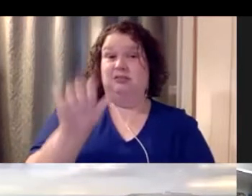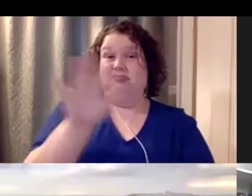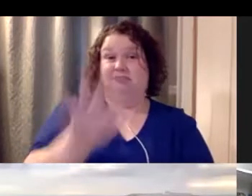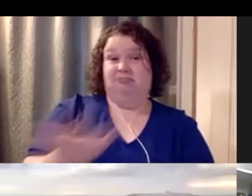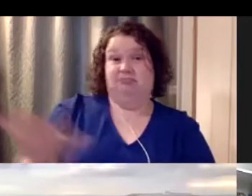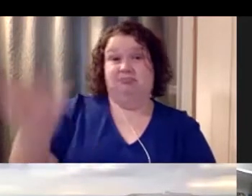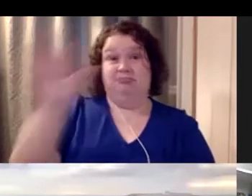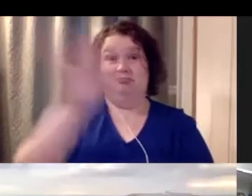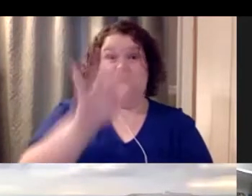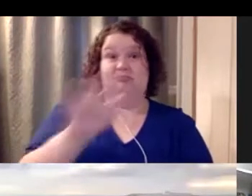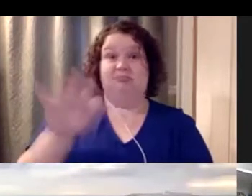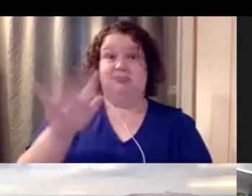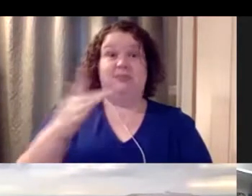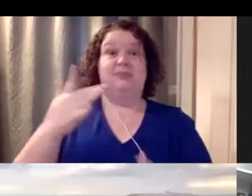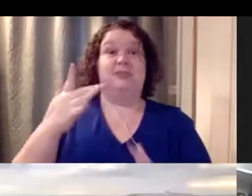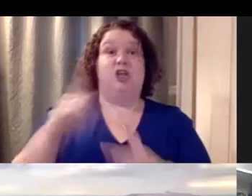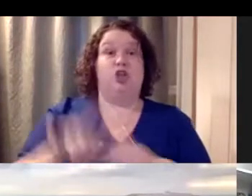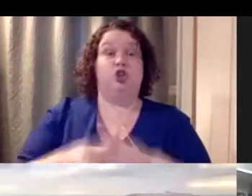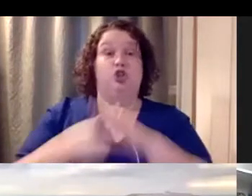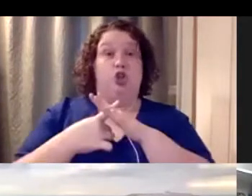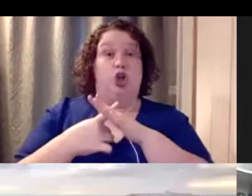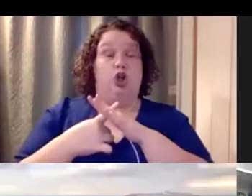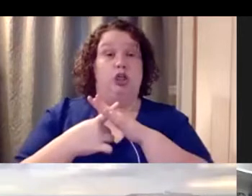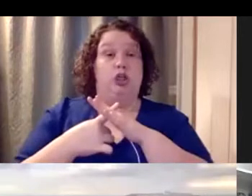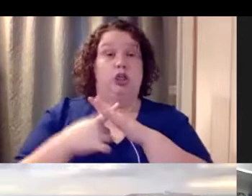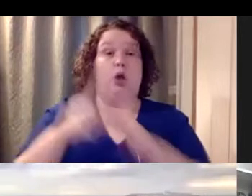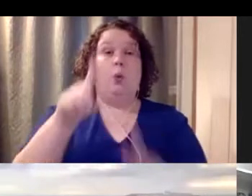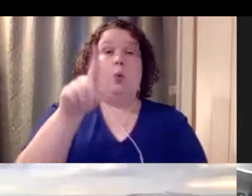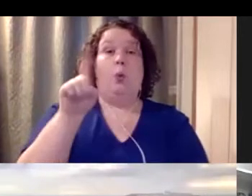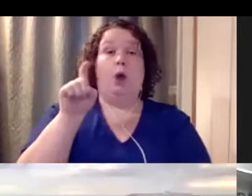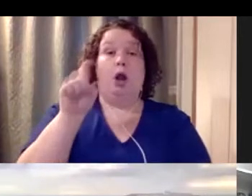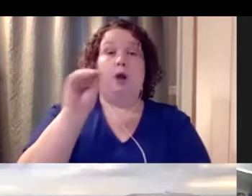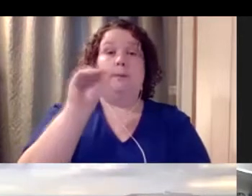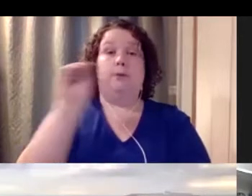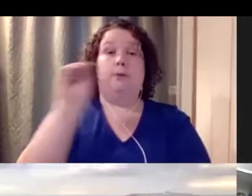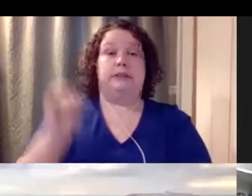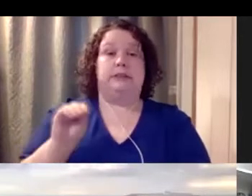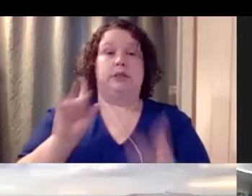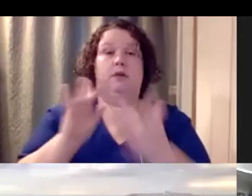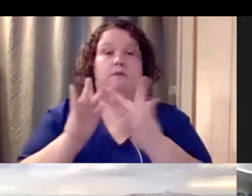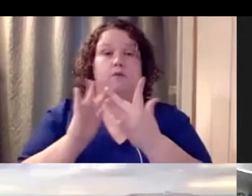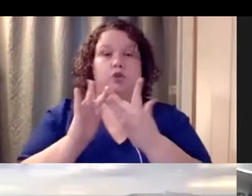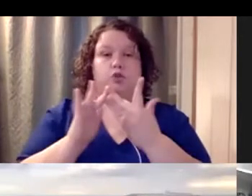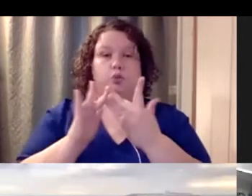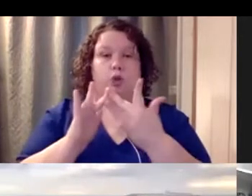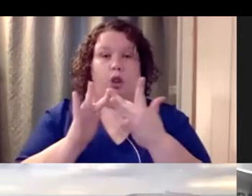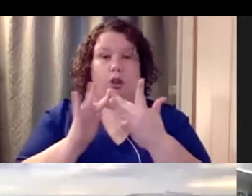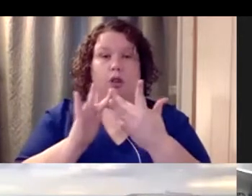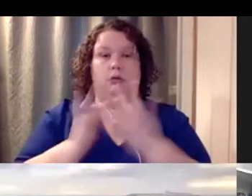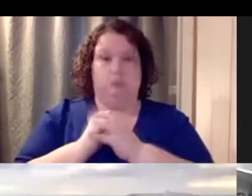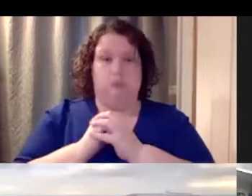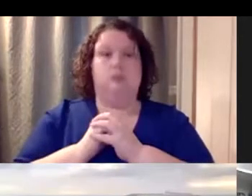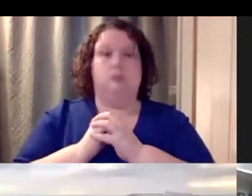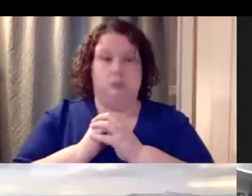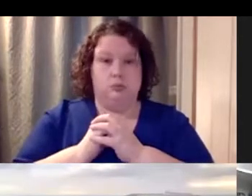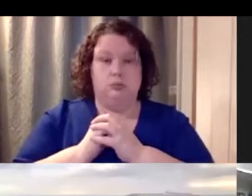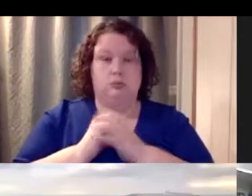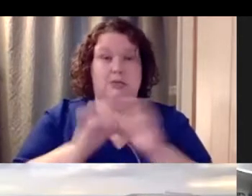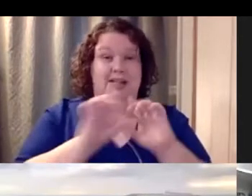the majority of those districts started 100% virtually. We did see that districts that